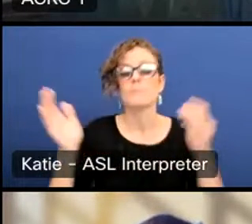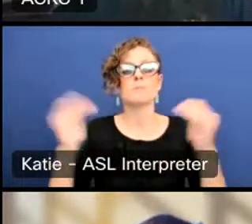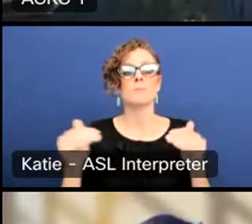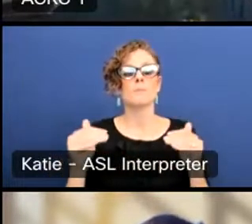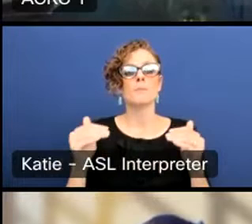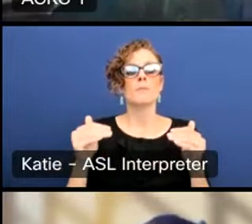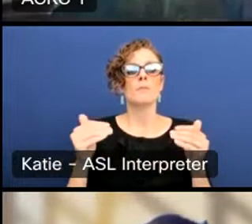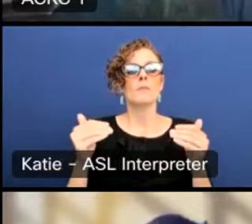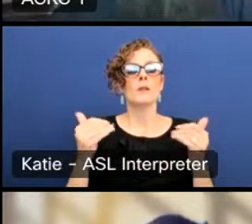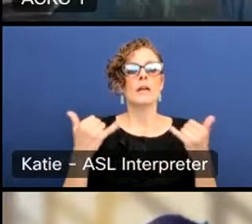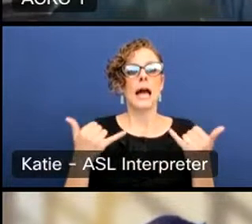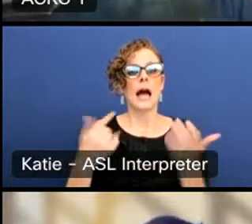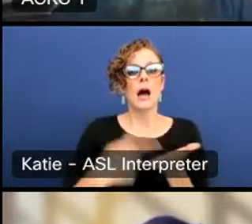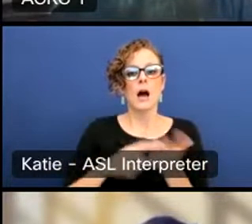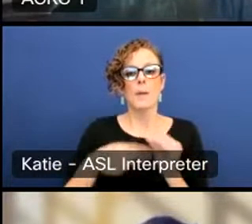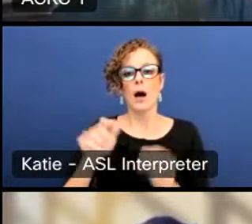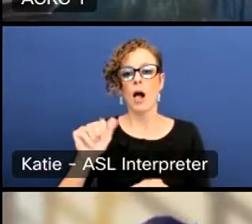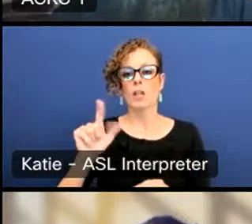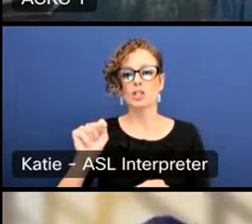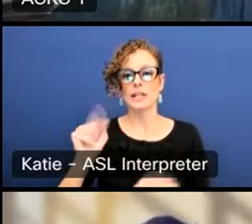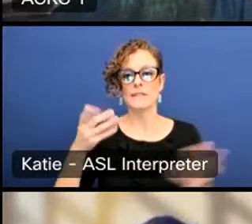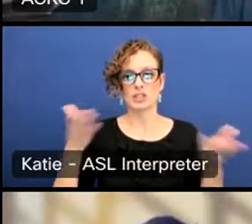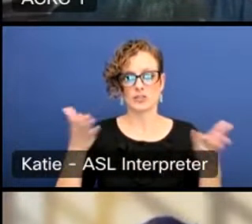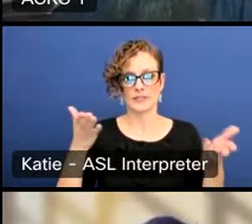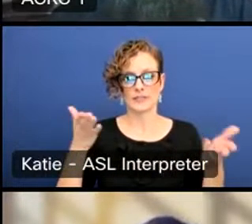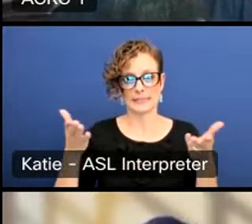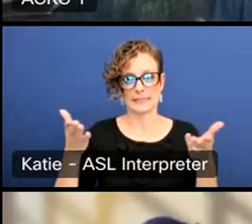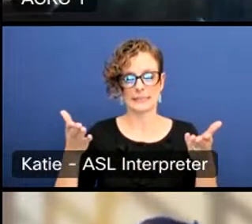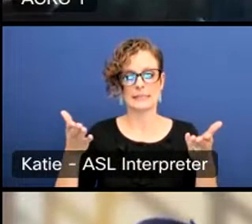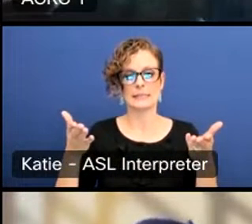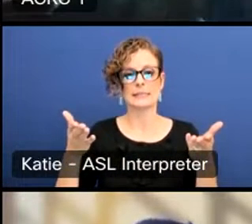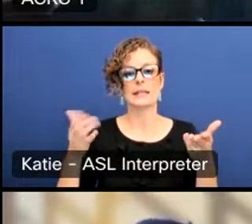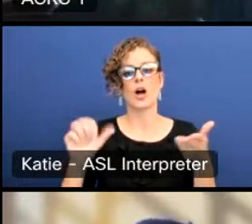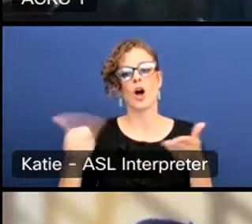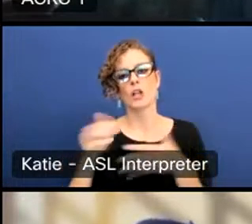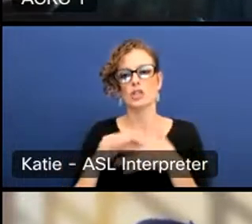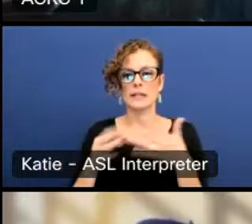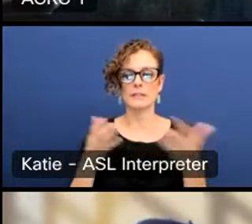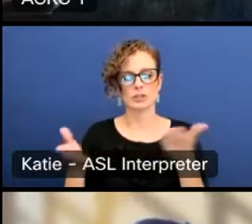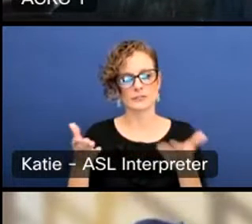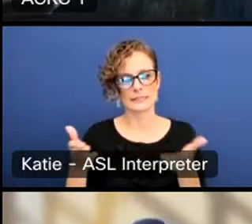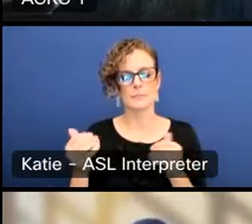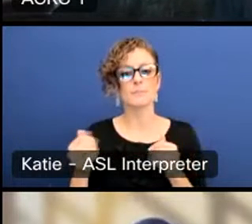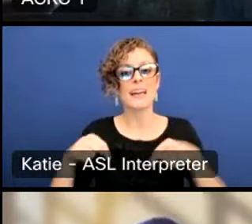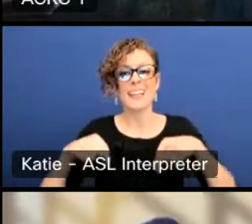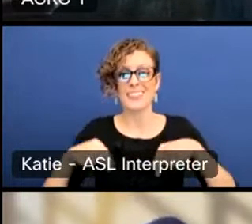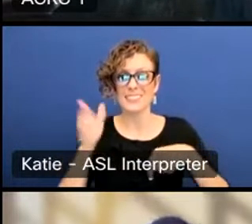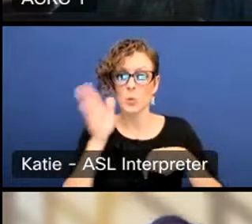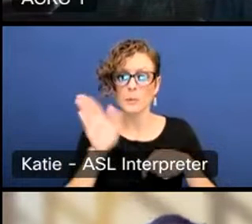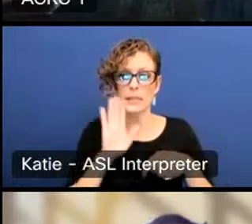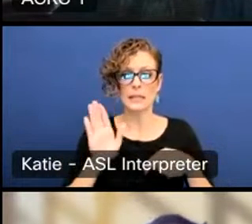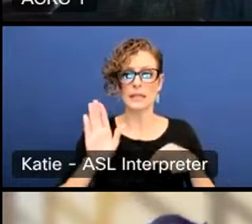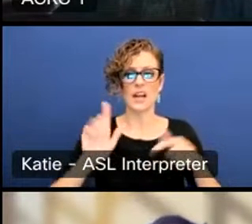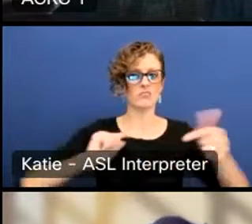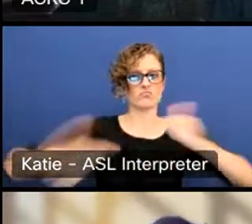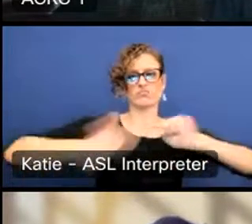me jump over to alternative services, and this is going to be kind of a discussion here,